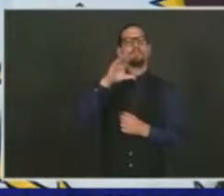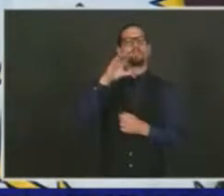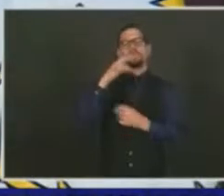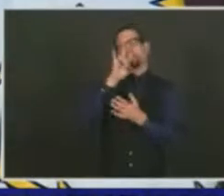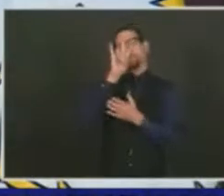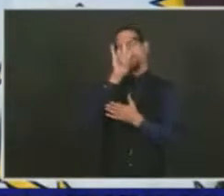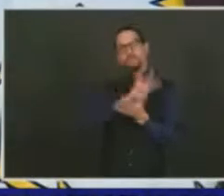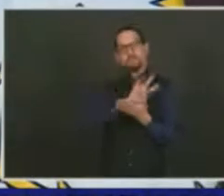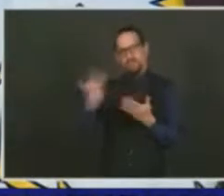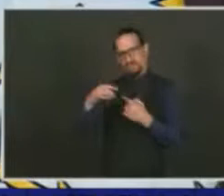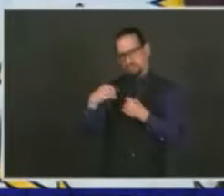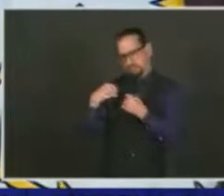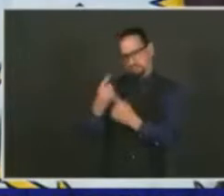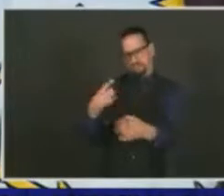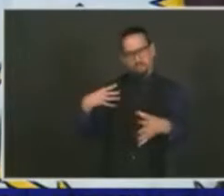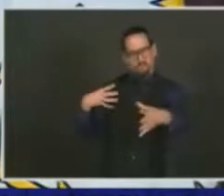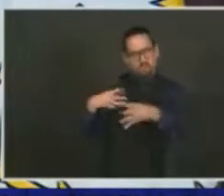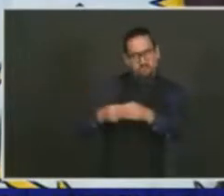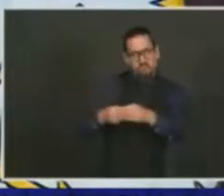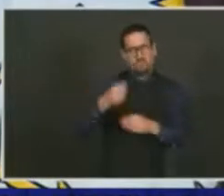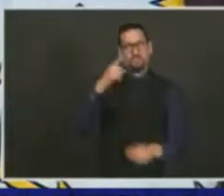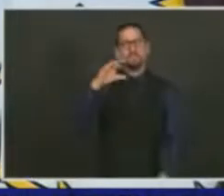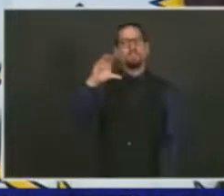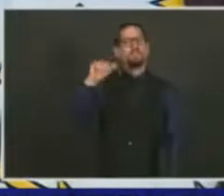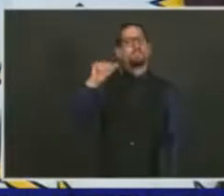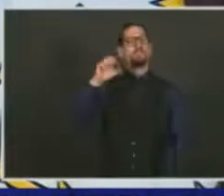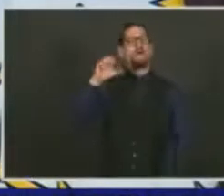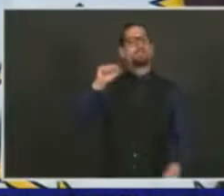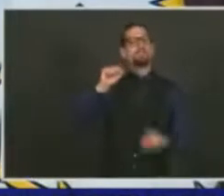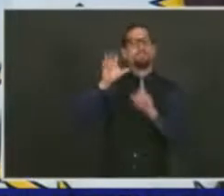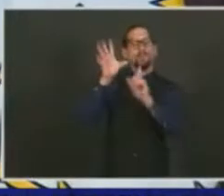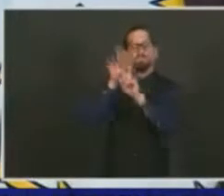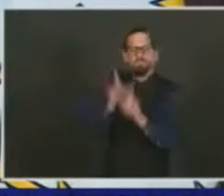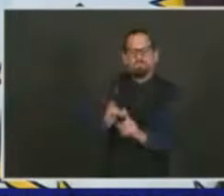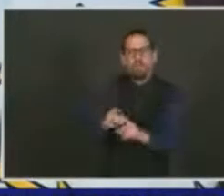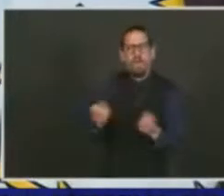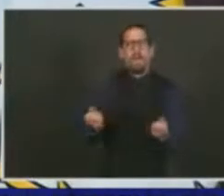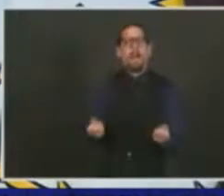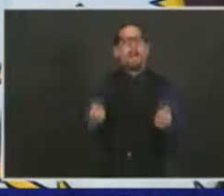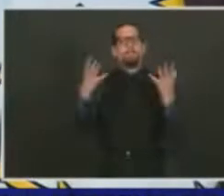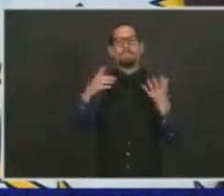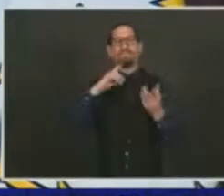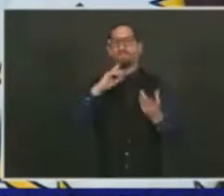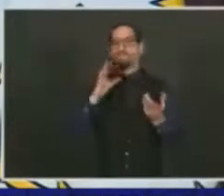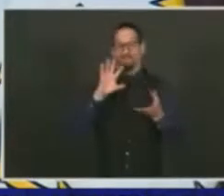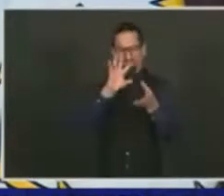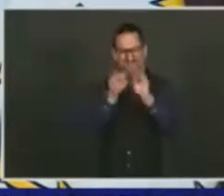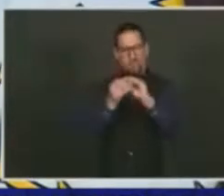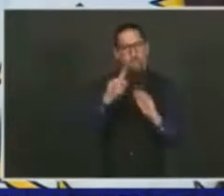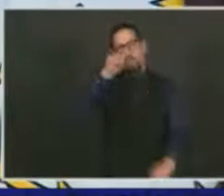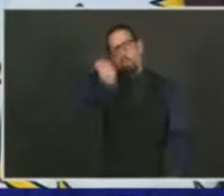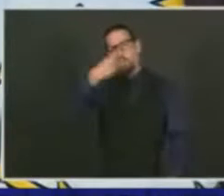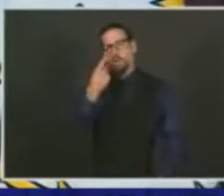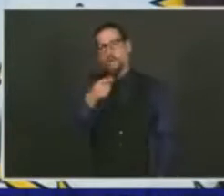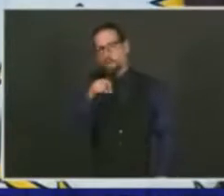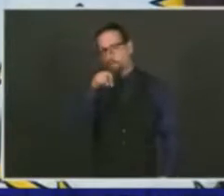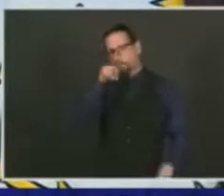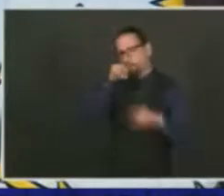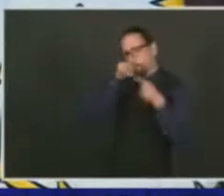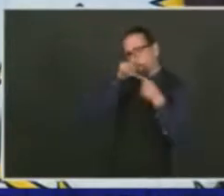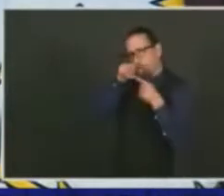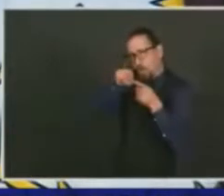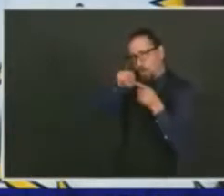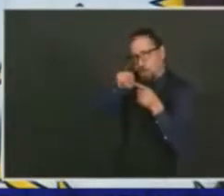in both groups of the kids was about 0.13%. In other words, extremely